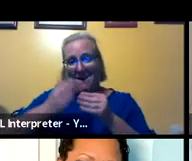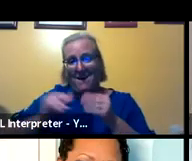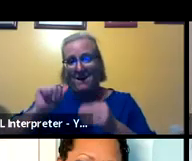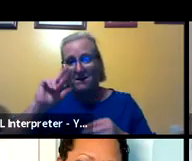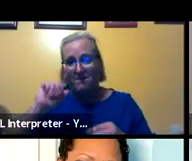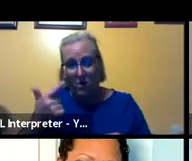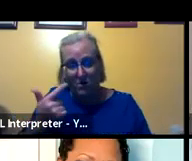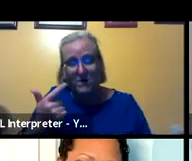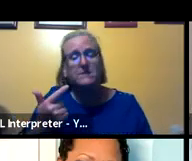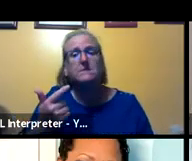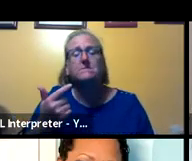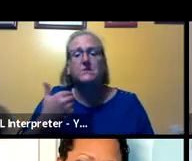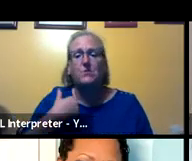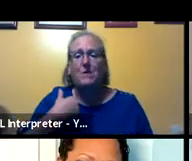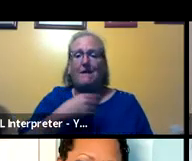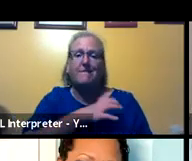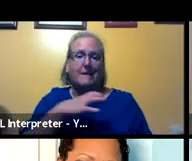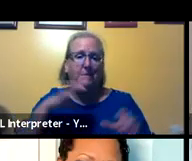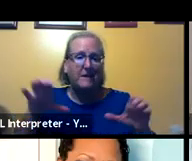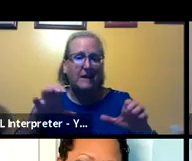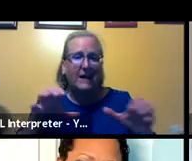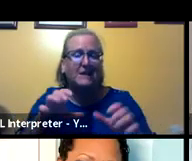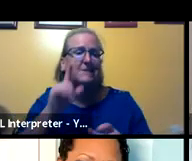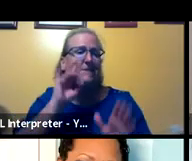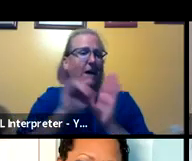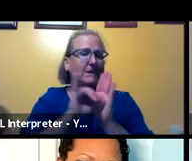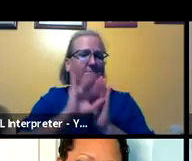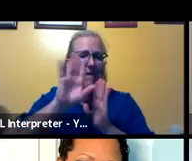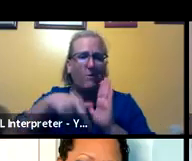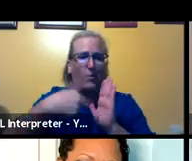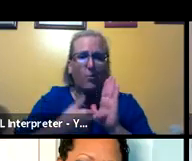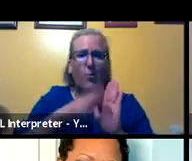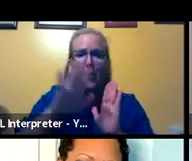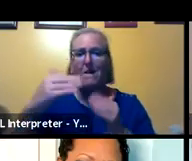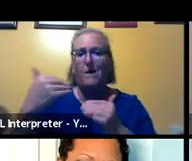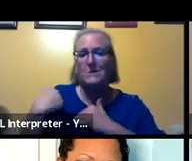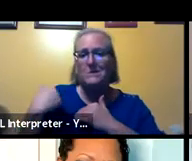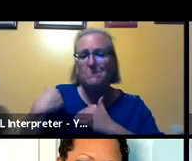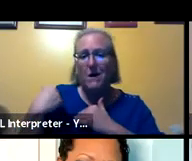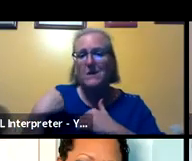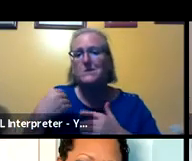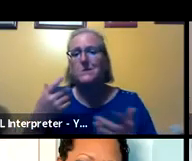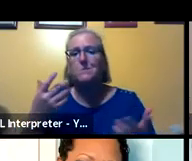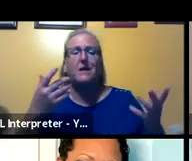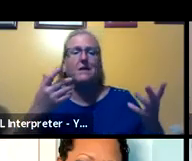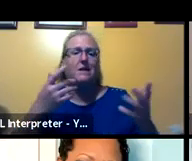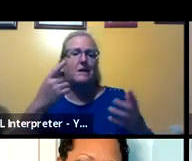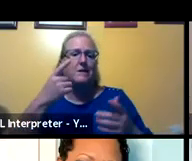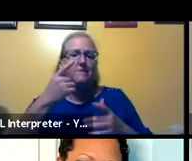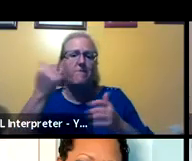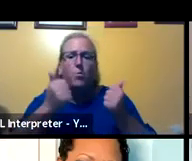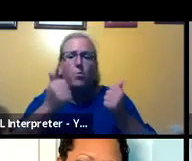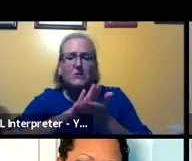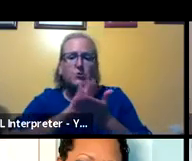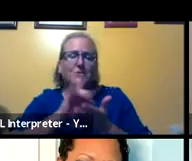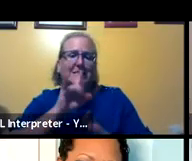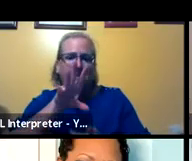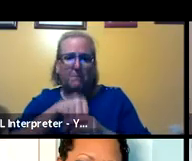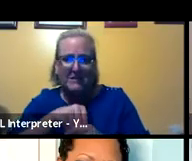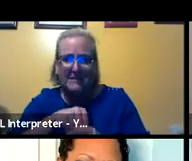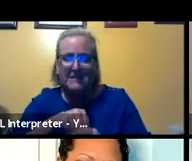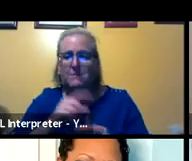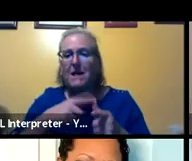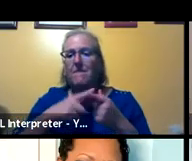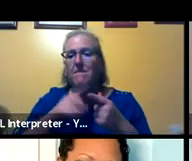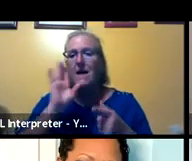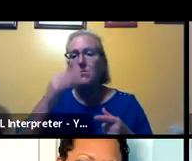committee activities, identify their roles and responsibilities for those who are participating. Then we're going to